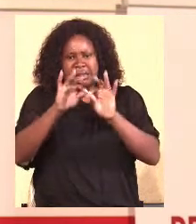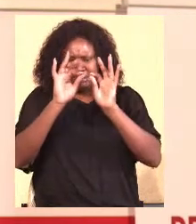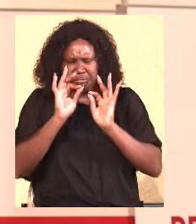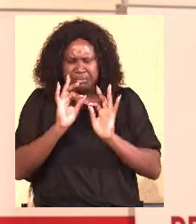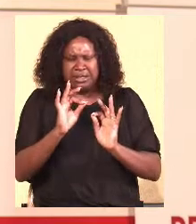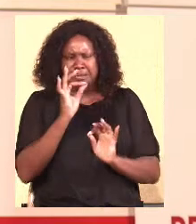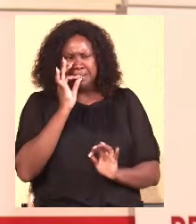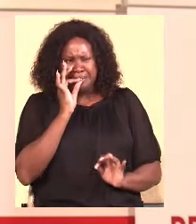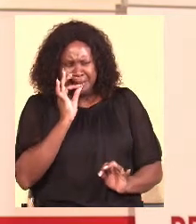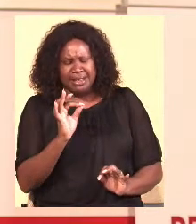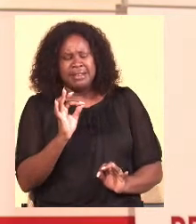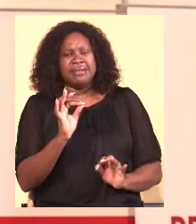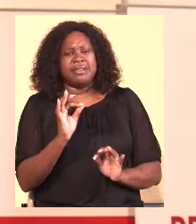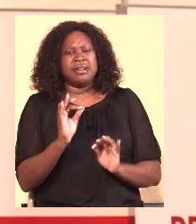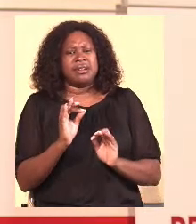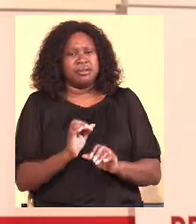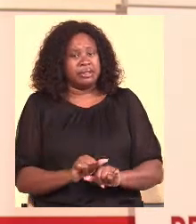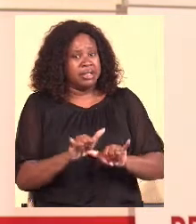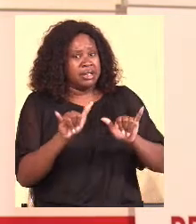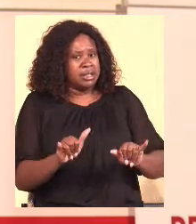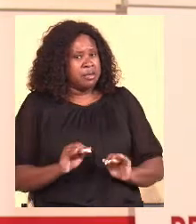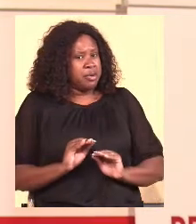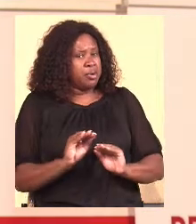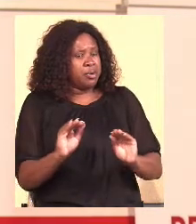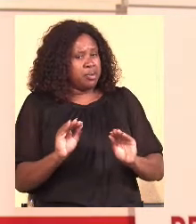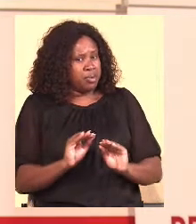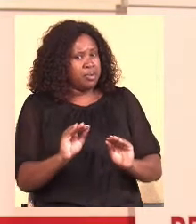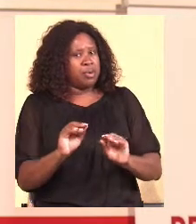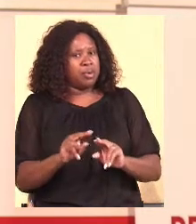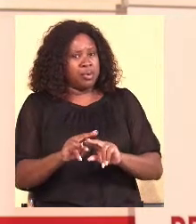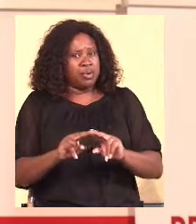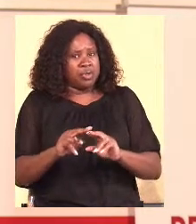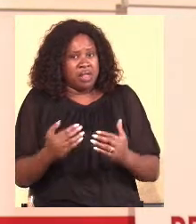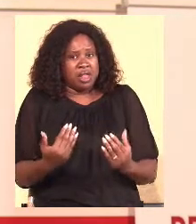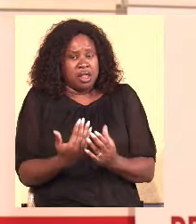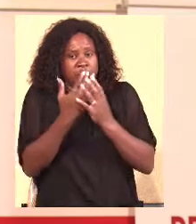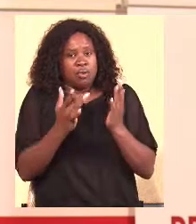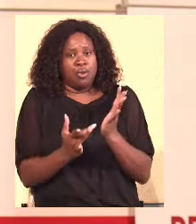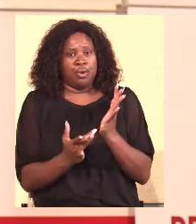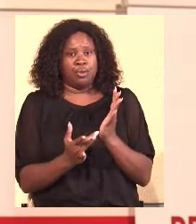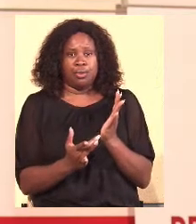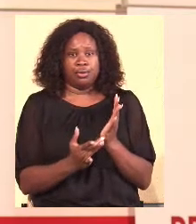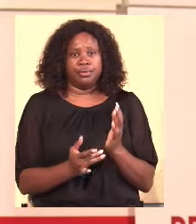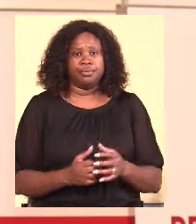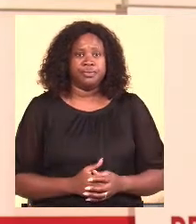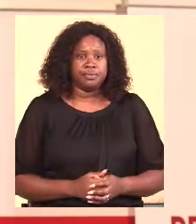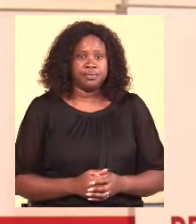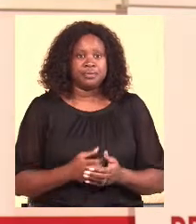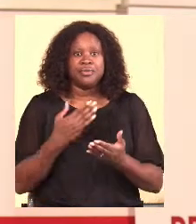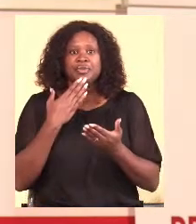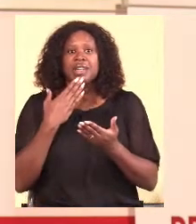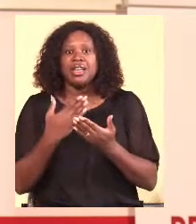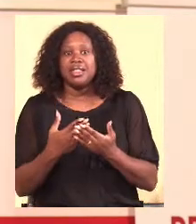necessary system of teaching using modern technologies. I thank